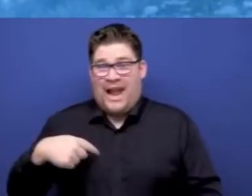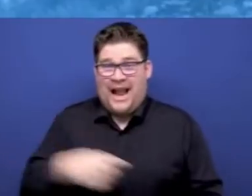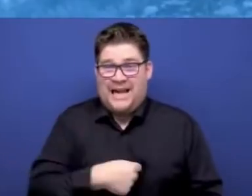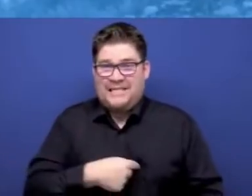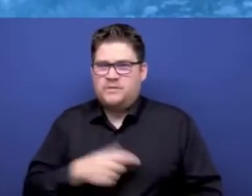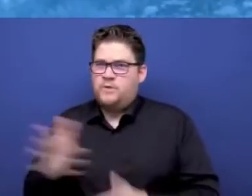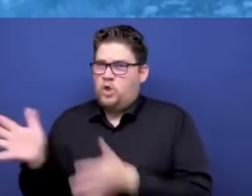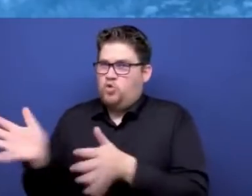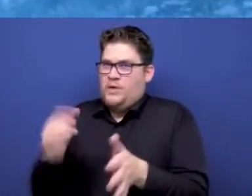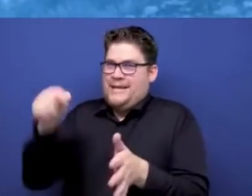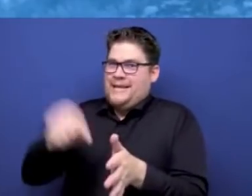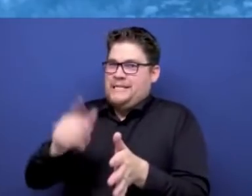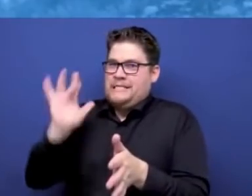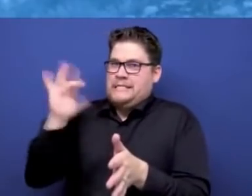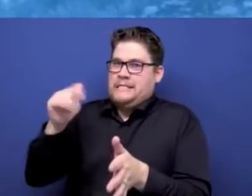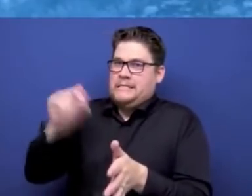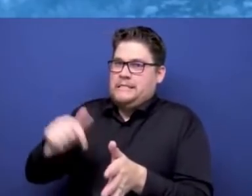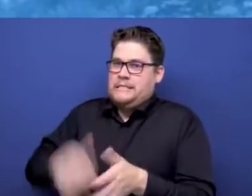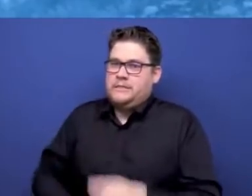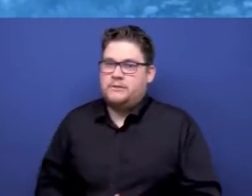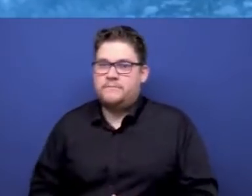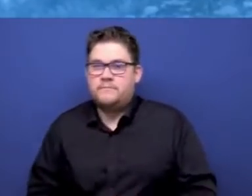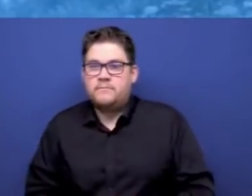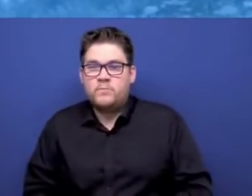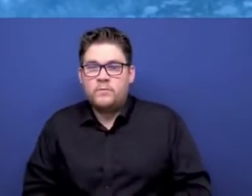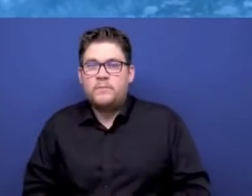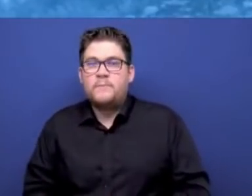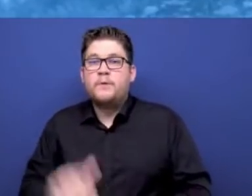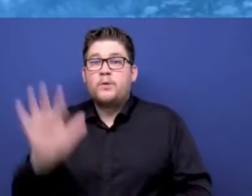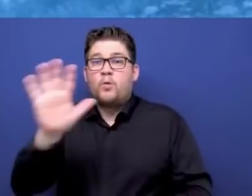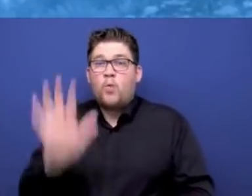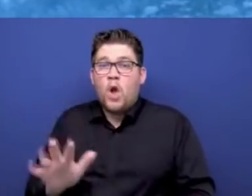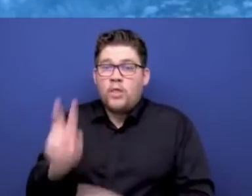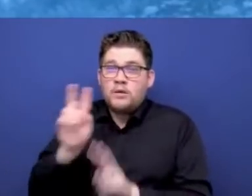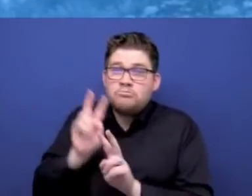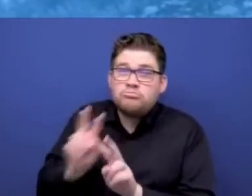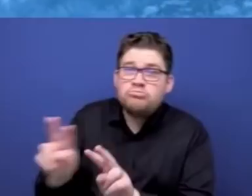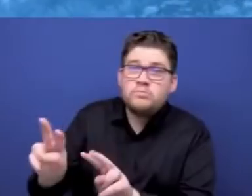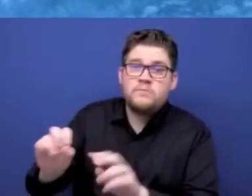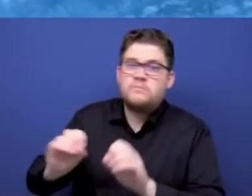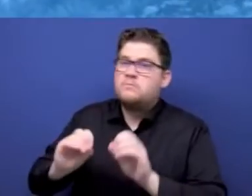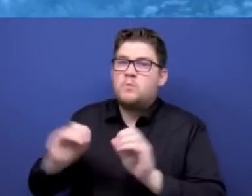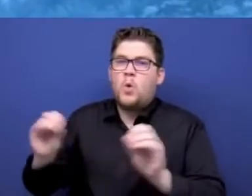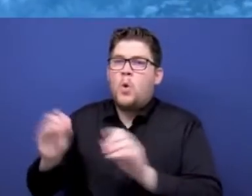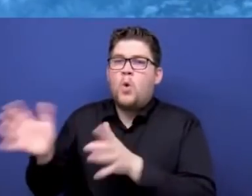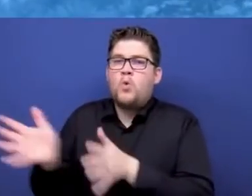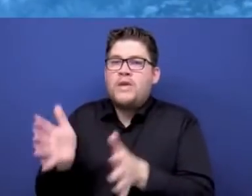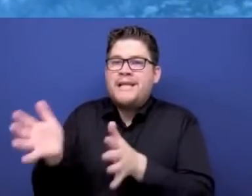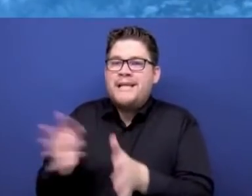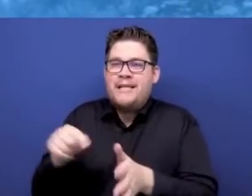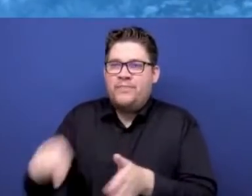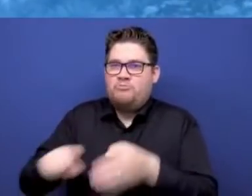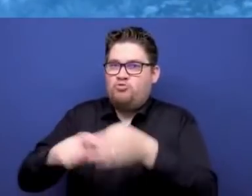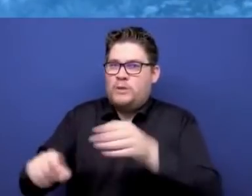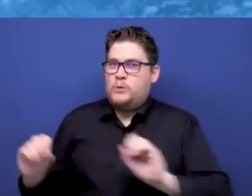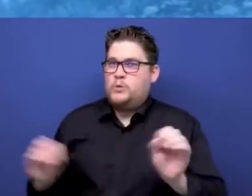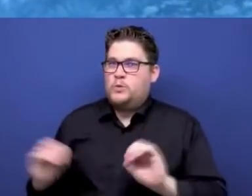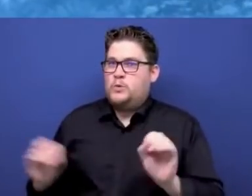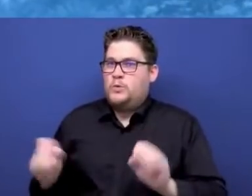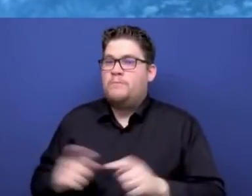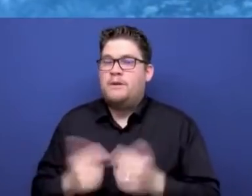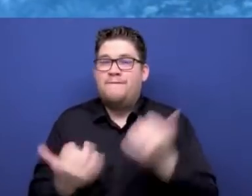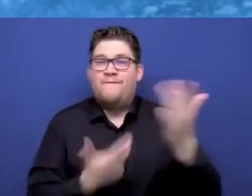a significant wind event for the next few days, but we will see those higher temperatures. So burning will increase, but we're hoping not to any significant